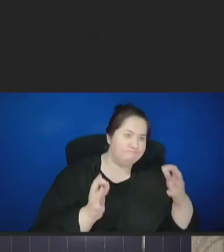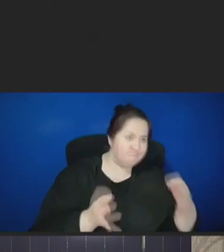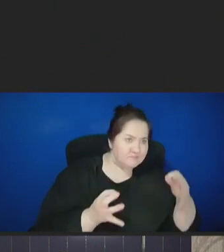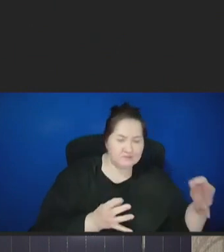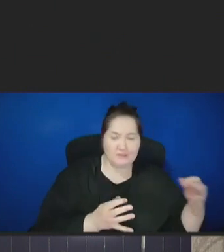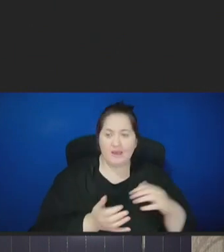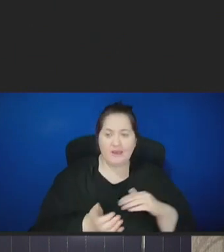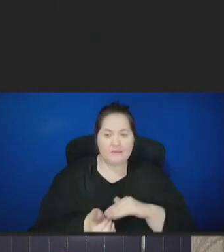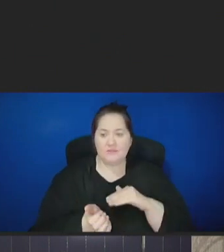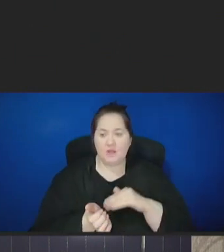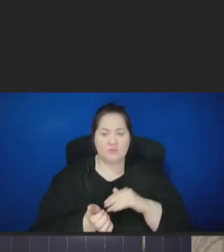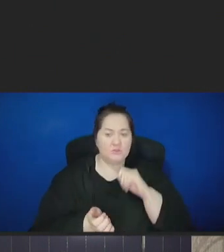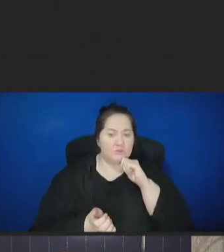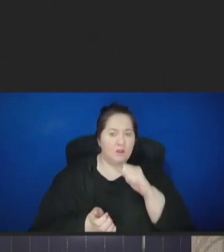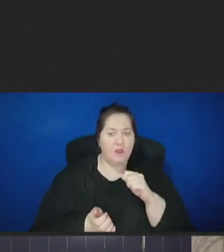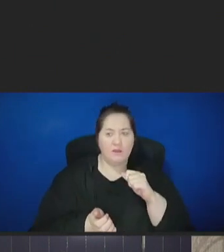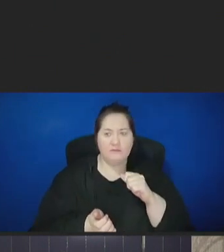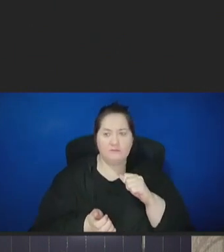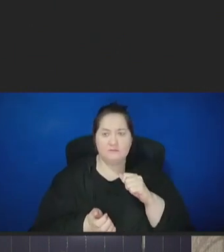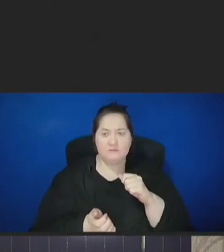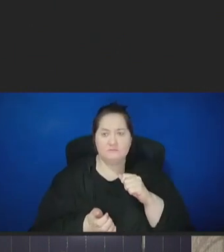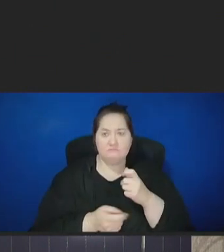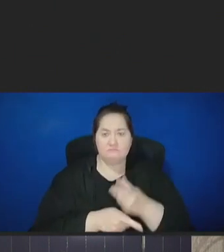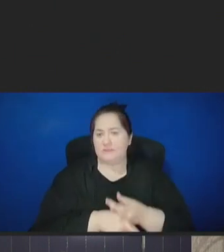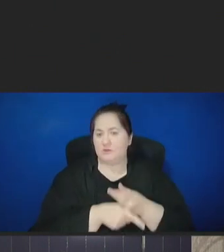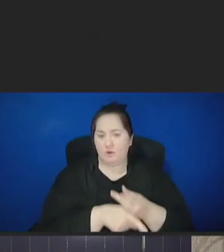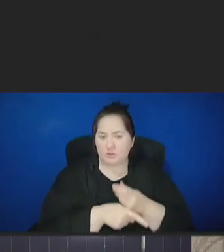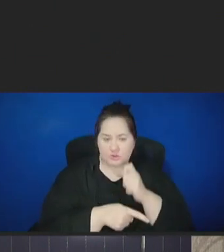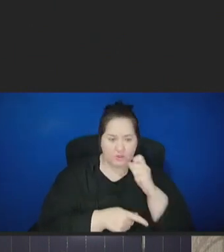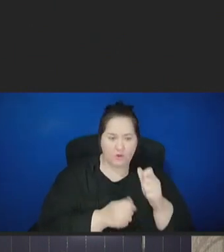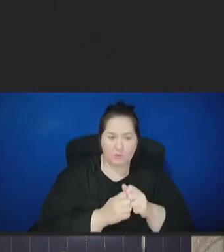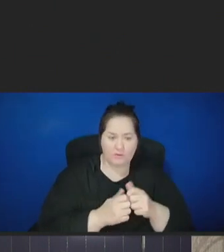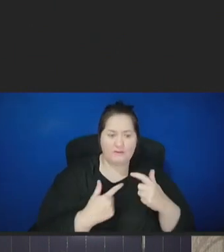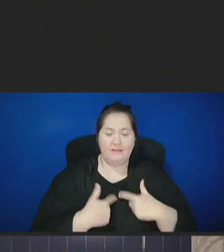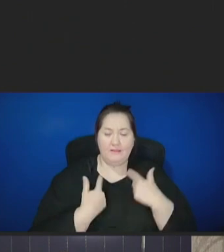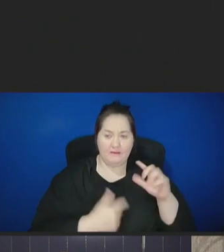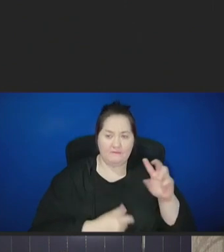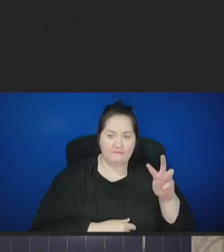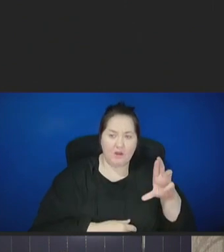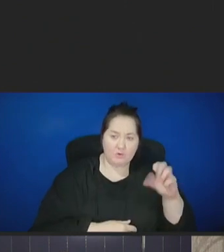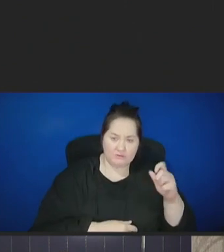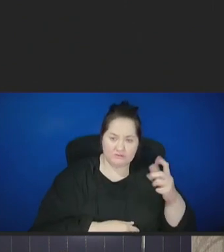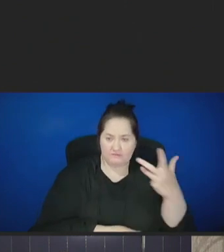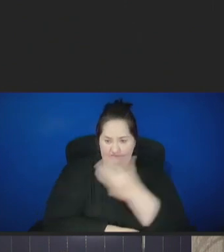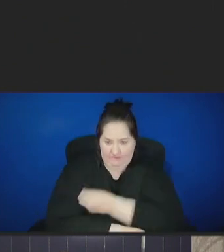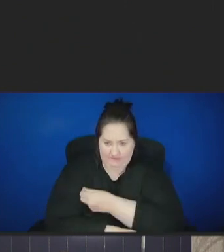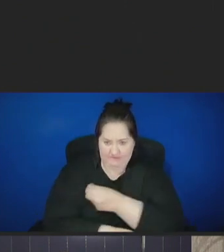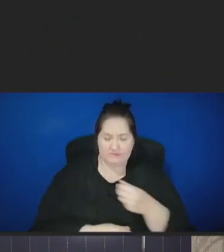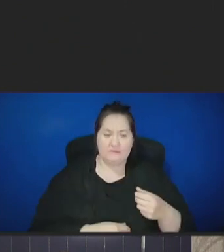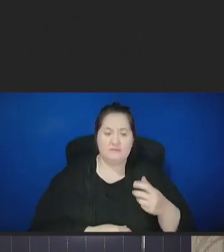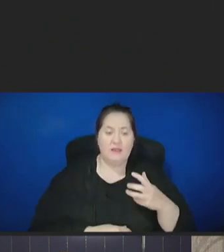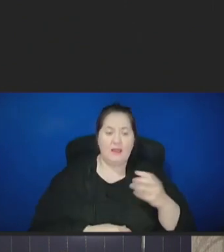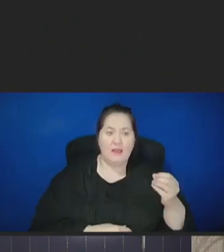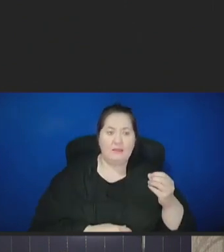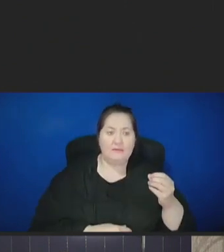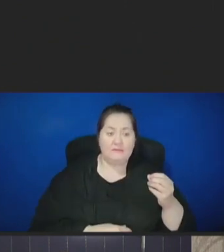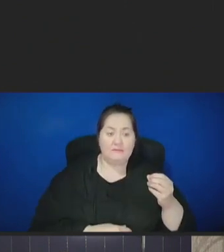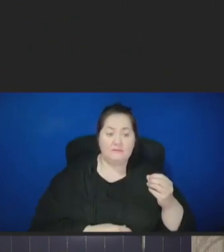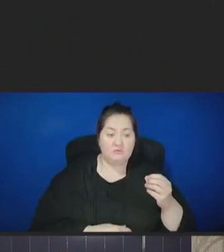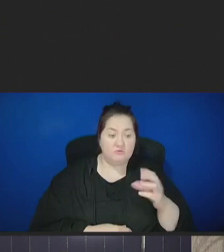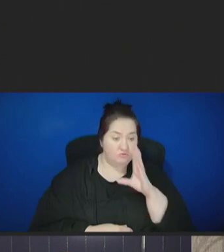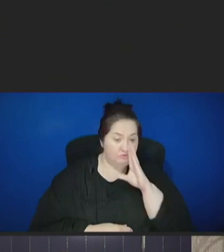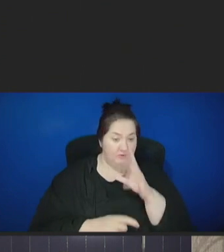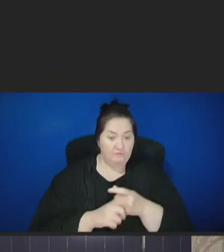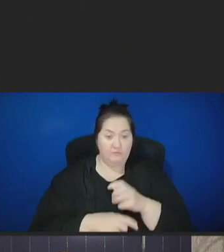not erring on the side of caution when it comes to these live virus vaccines. And straight from the